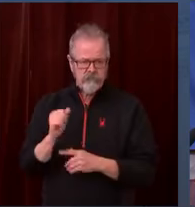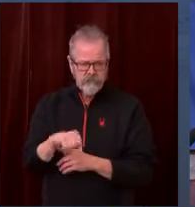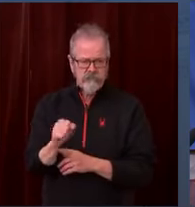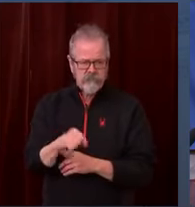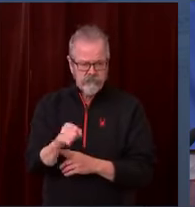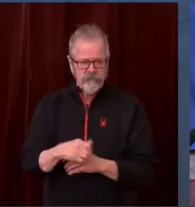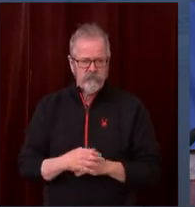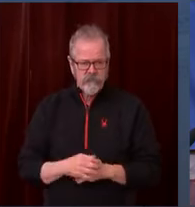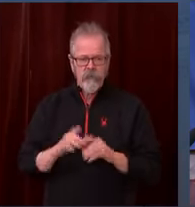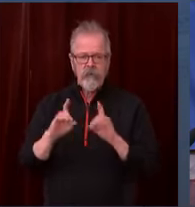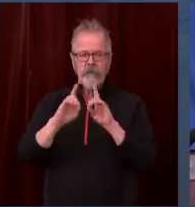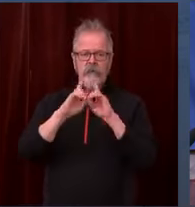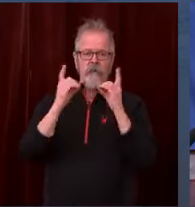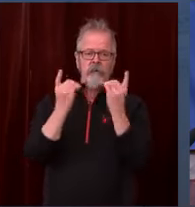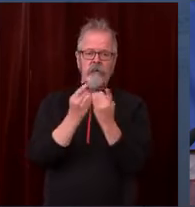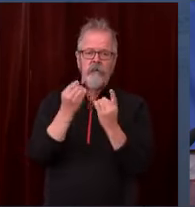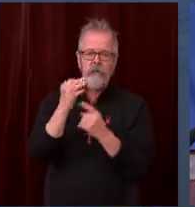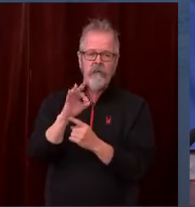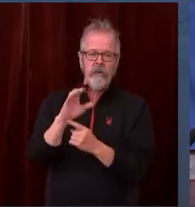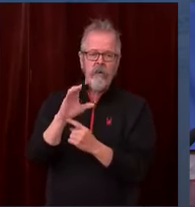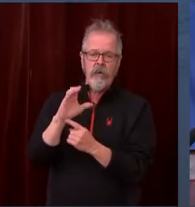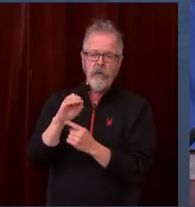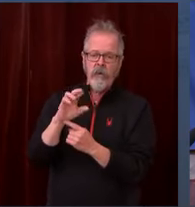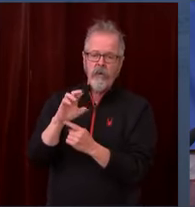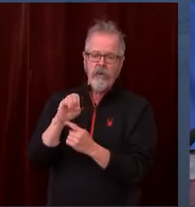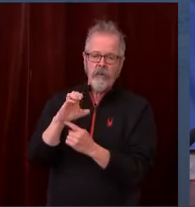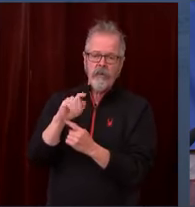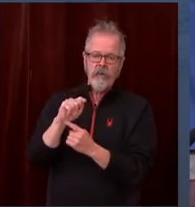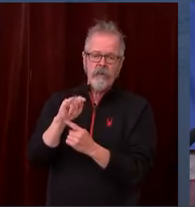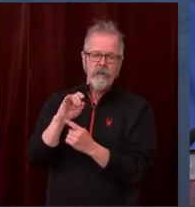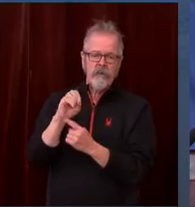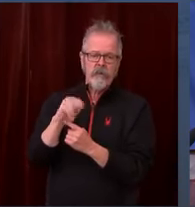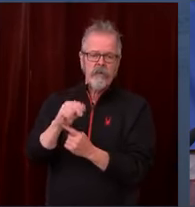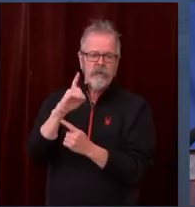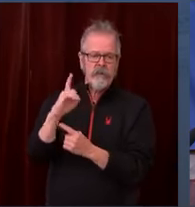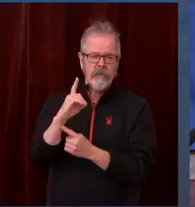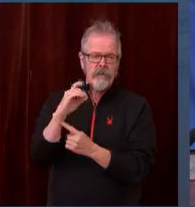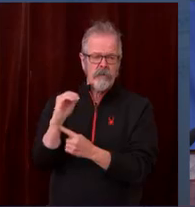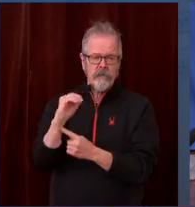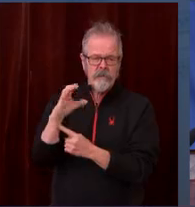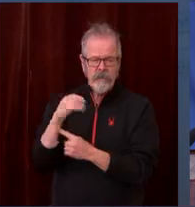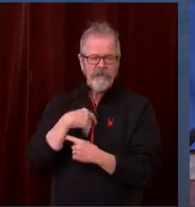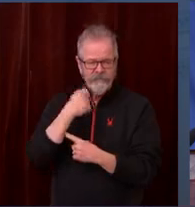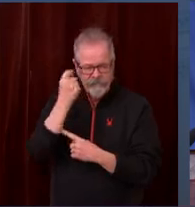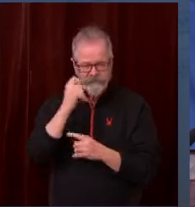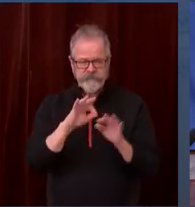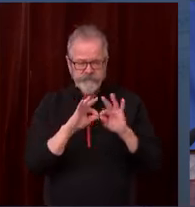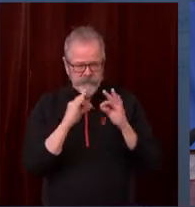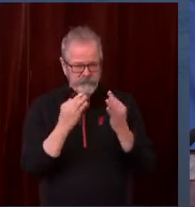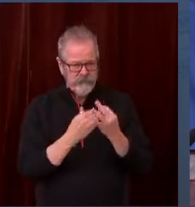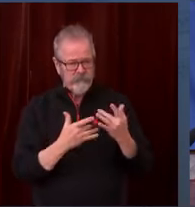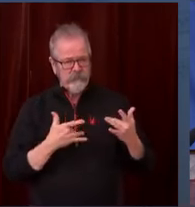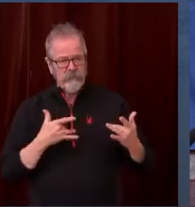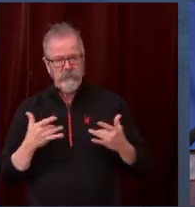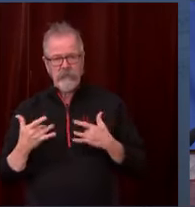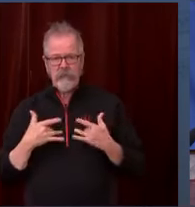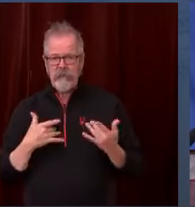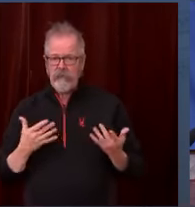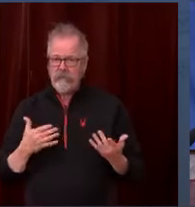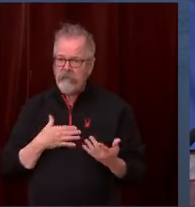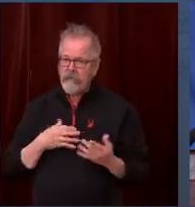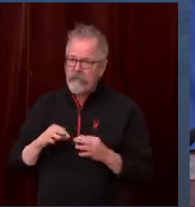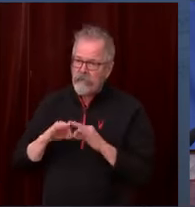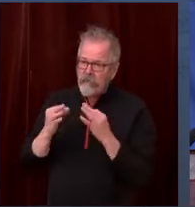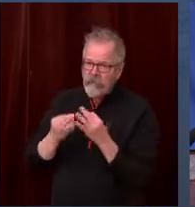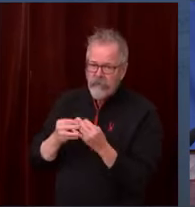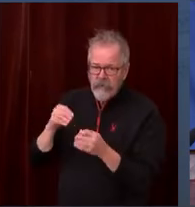Certainly we understand people's families' concern for their family members who are incarcerated. Clearly we want to do what we